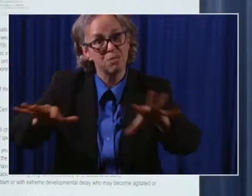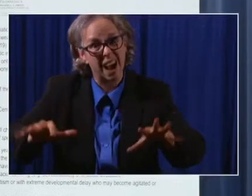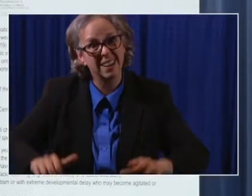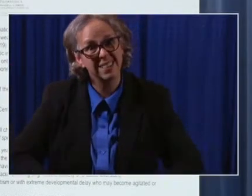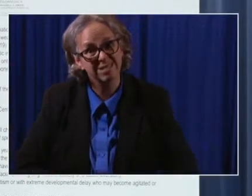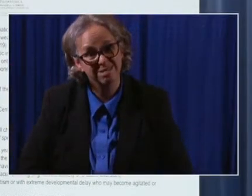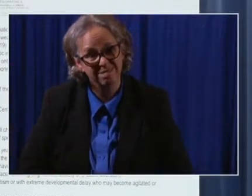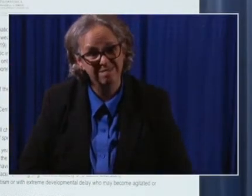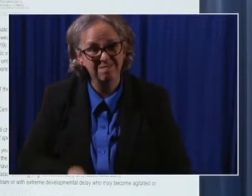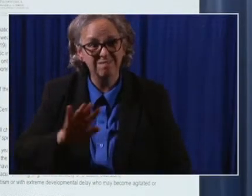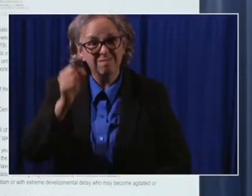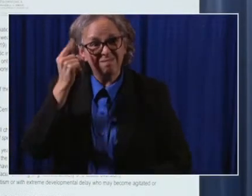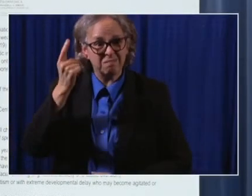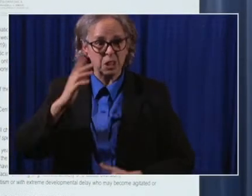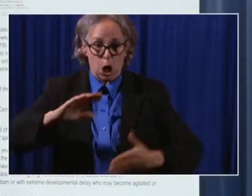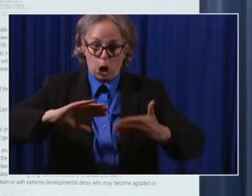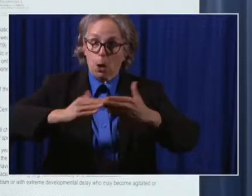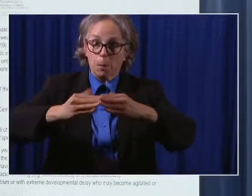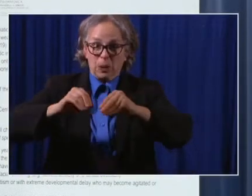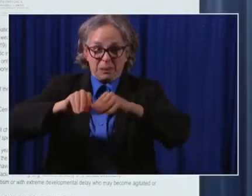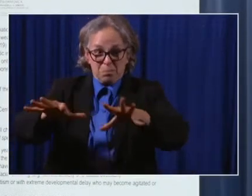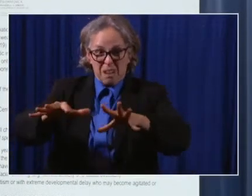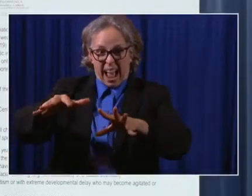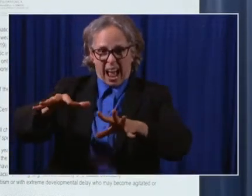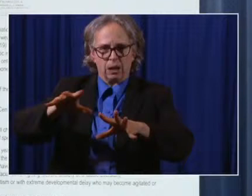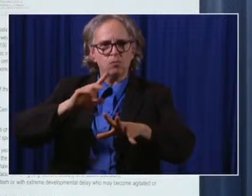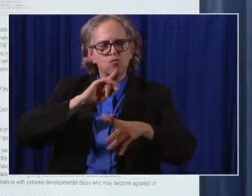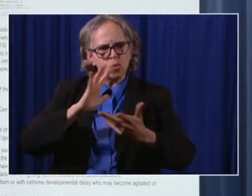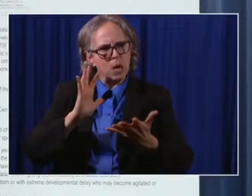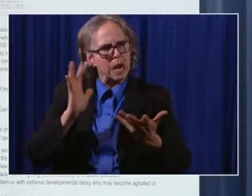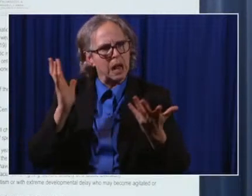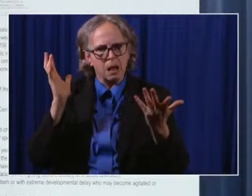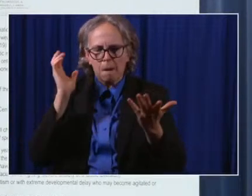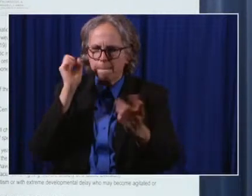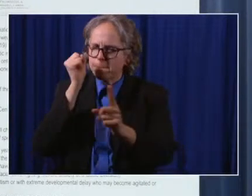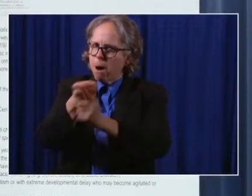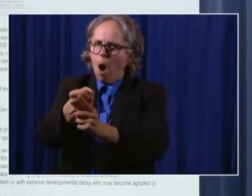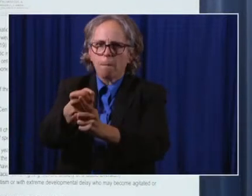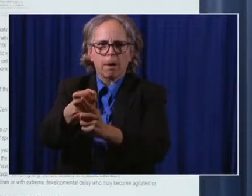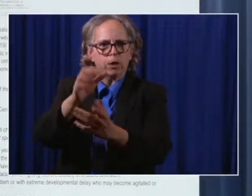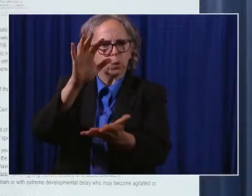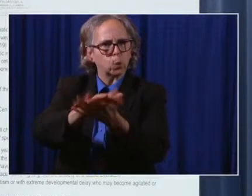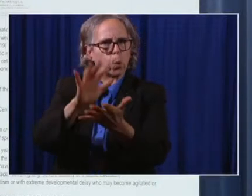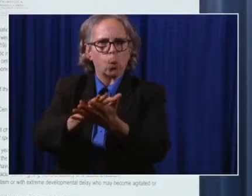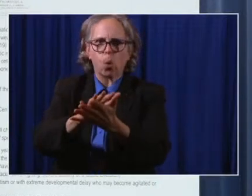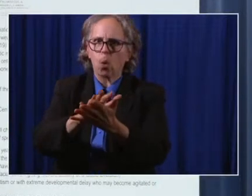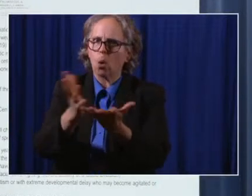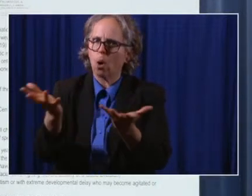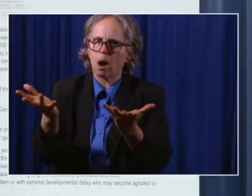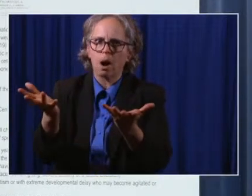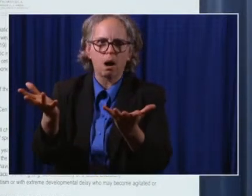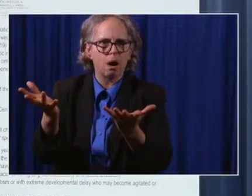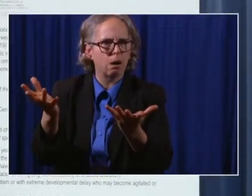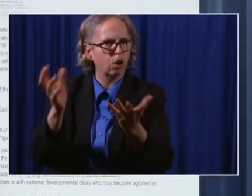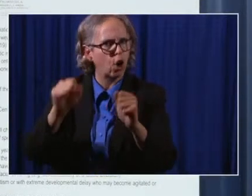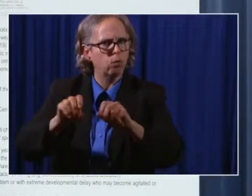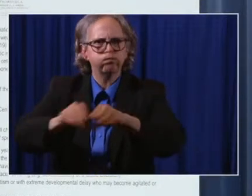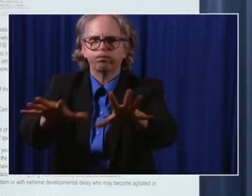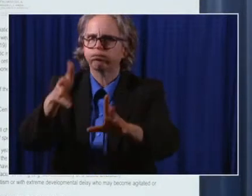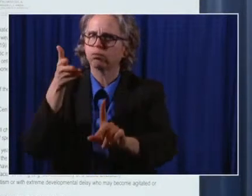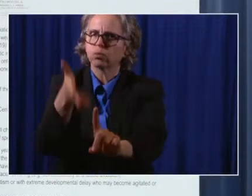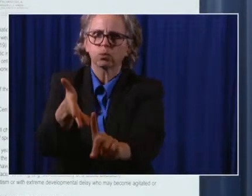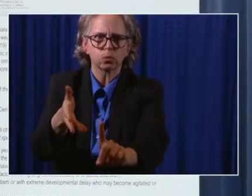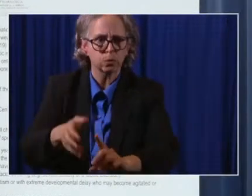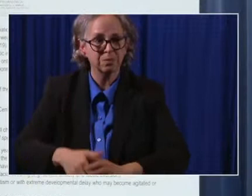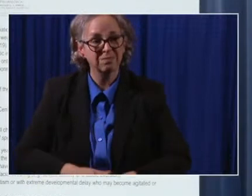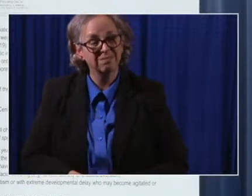directly impacted, will directly impact what is going on in that school, because those kids are obviously coming